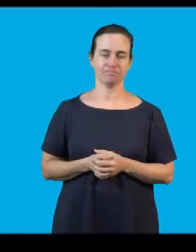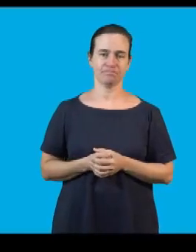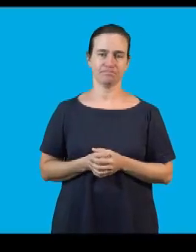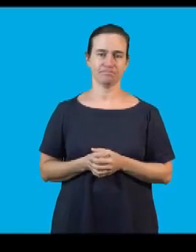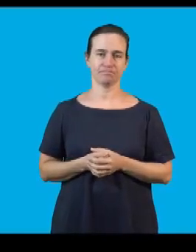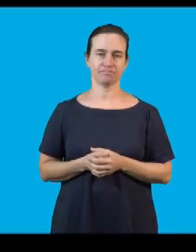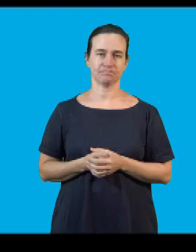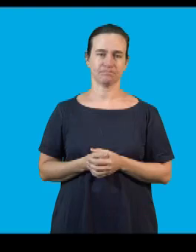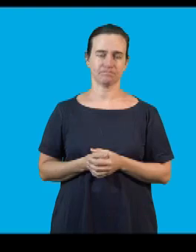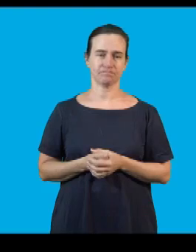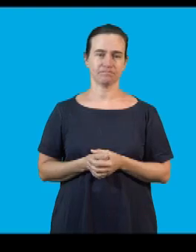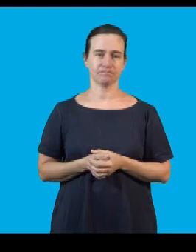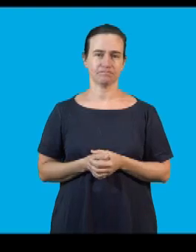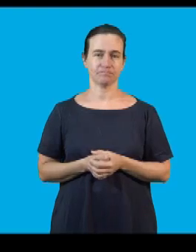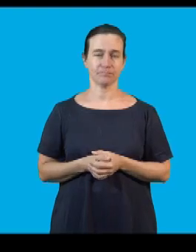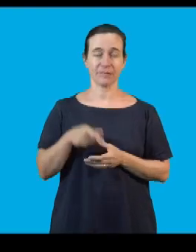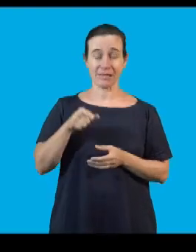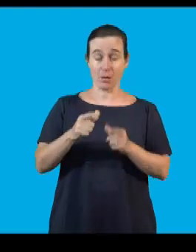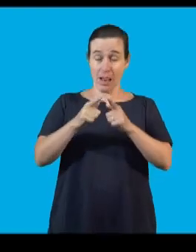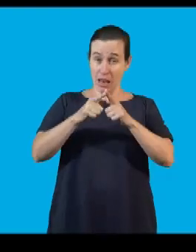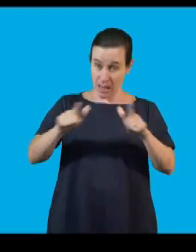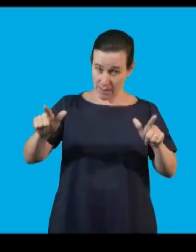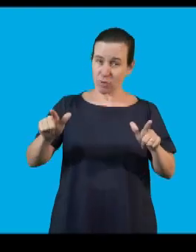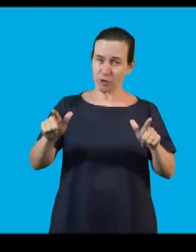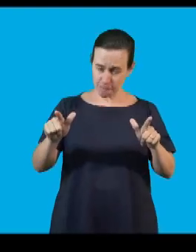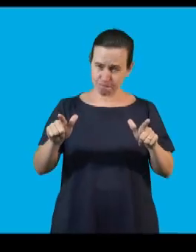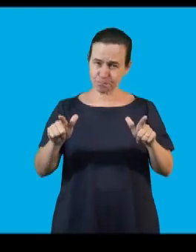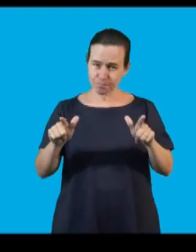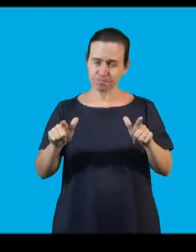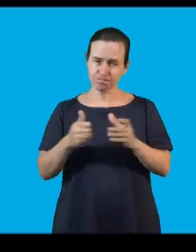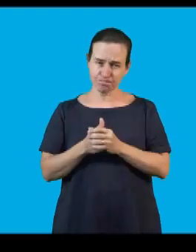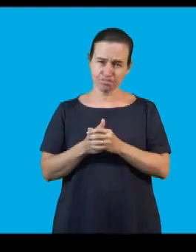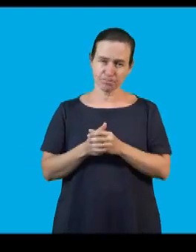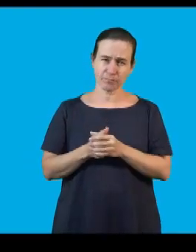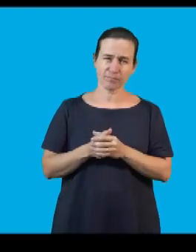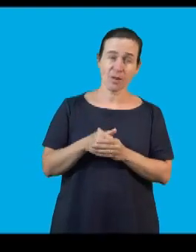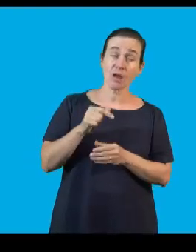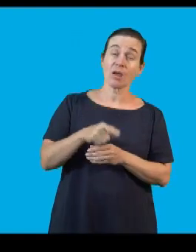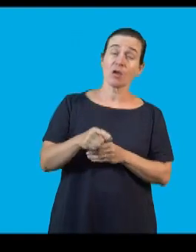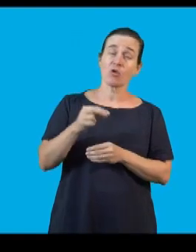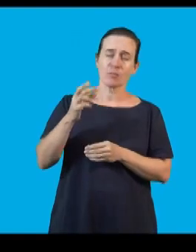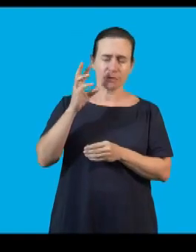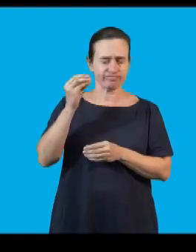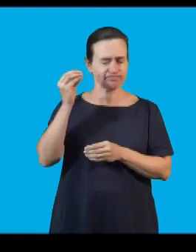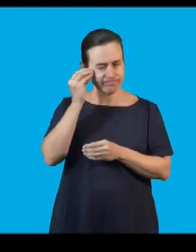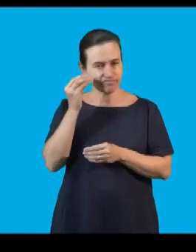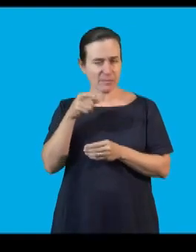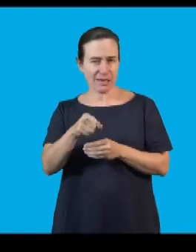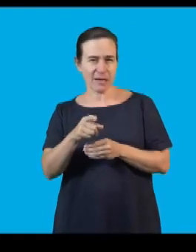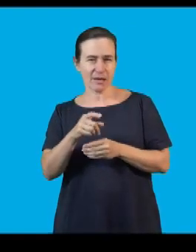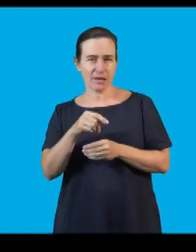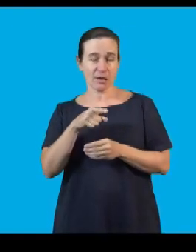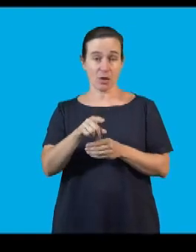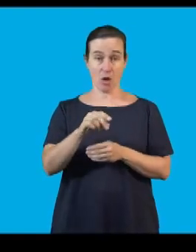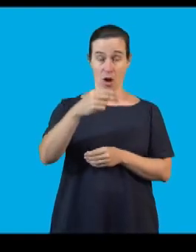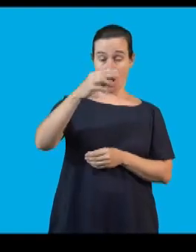need to highlight. Please take note just on a language point. Remember which we use for animals or objects